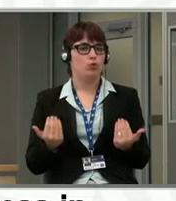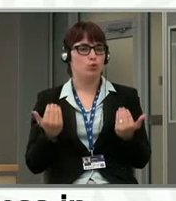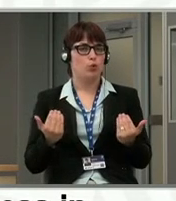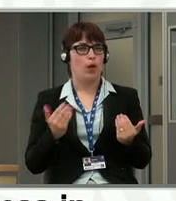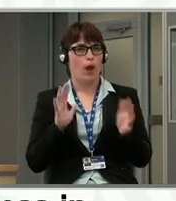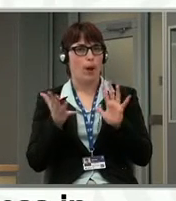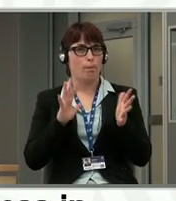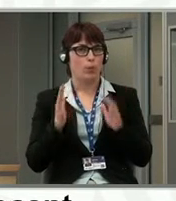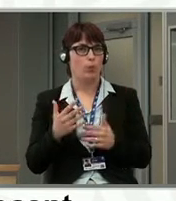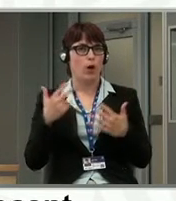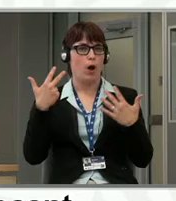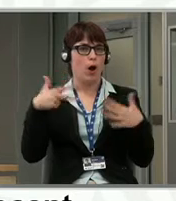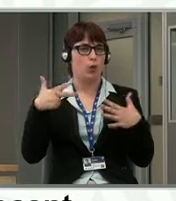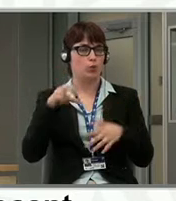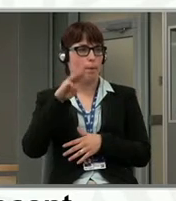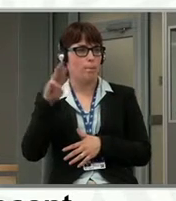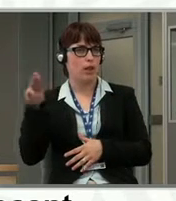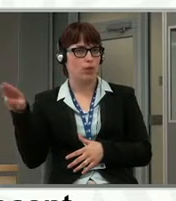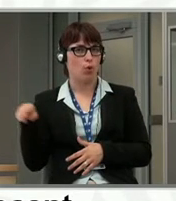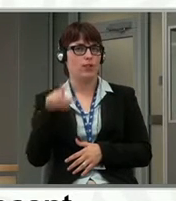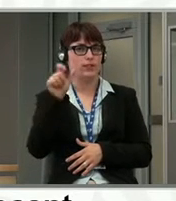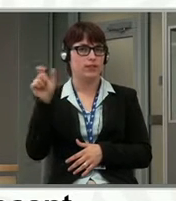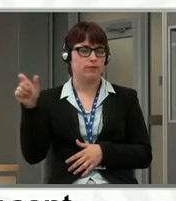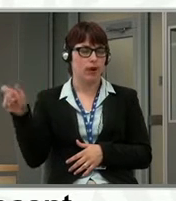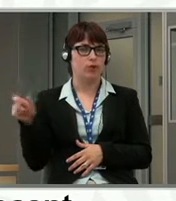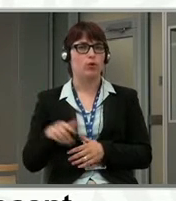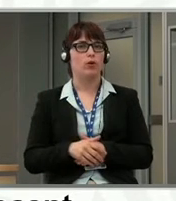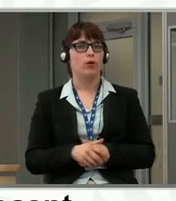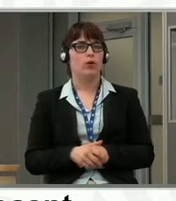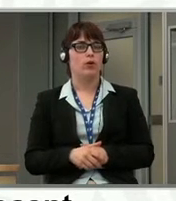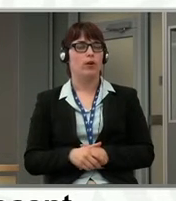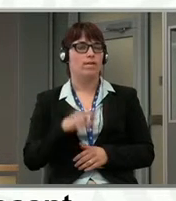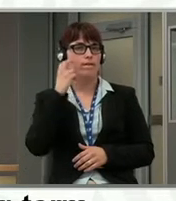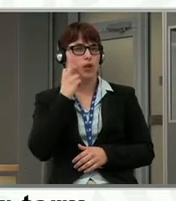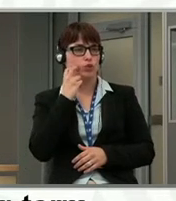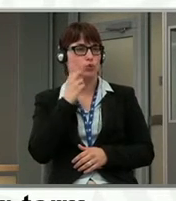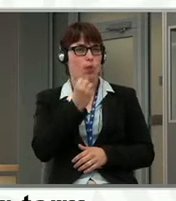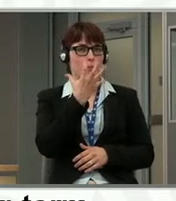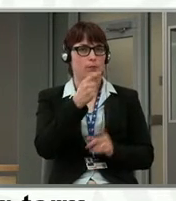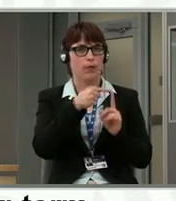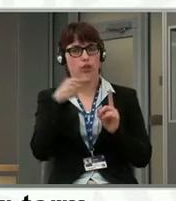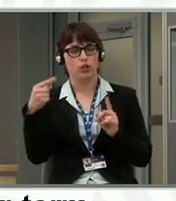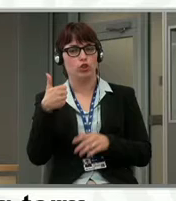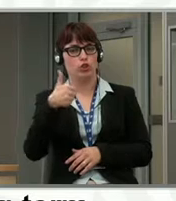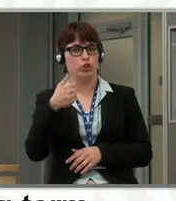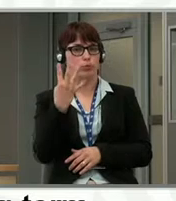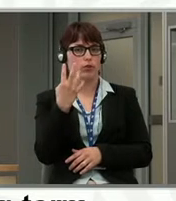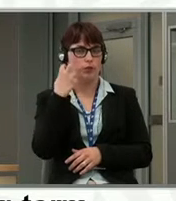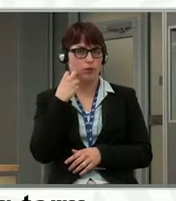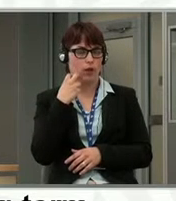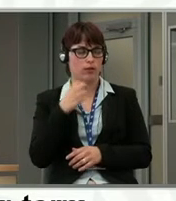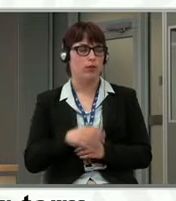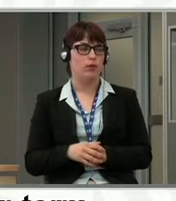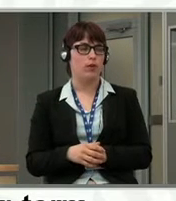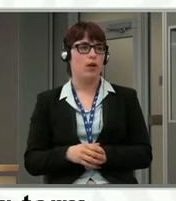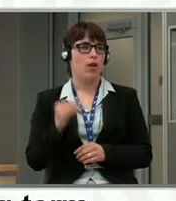conditions for their people in the long term. Currently, approximately 80 million of people in the